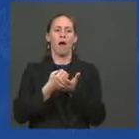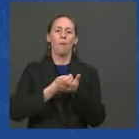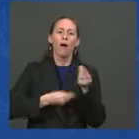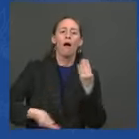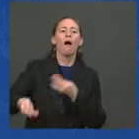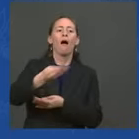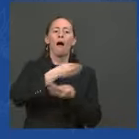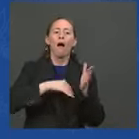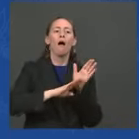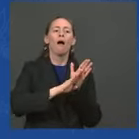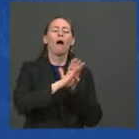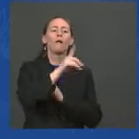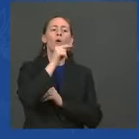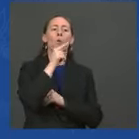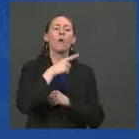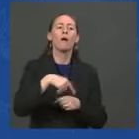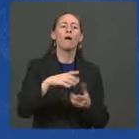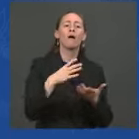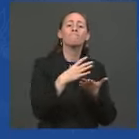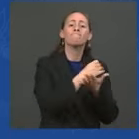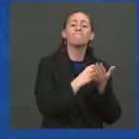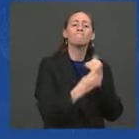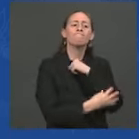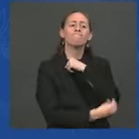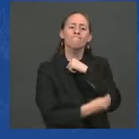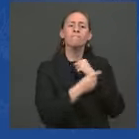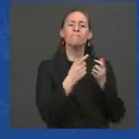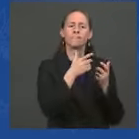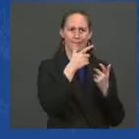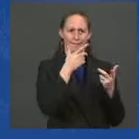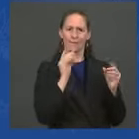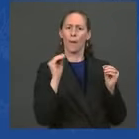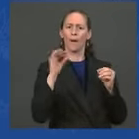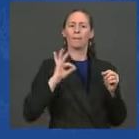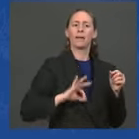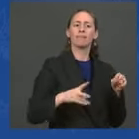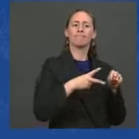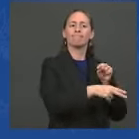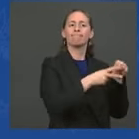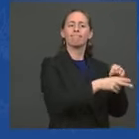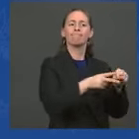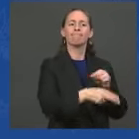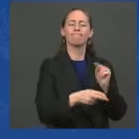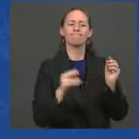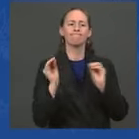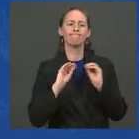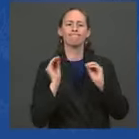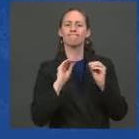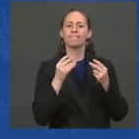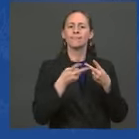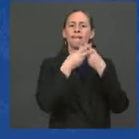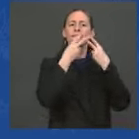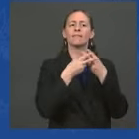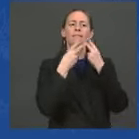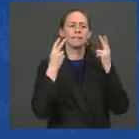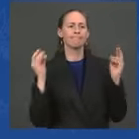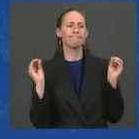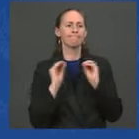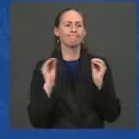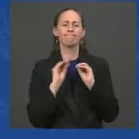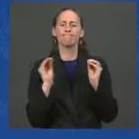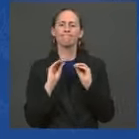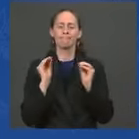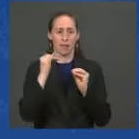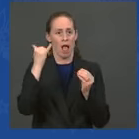get the benefit of that tax break because they don't have that much to deduct. So we make it refundable, make it permanently refundable.